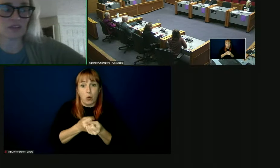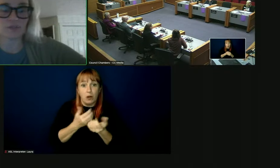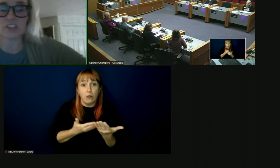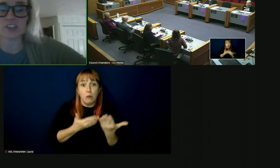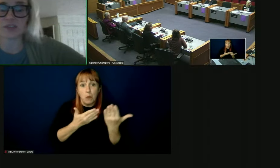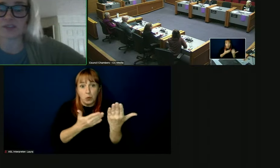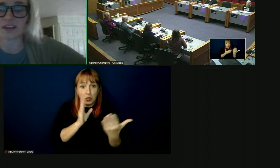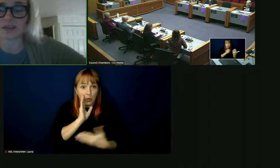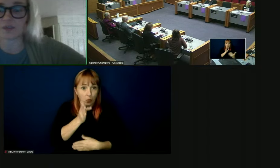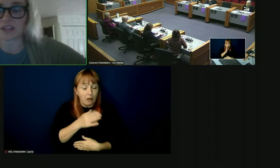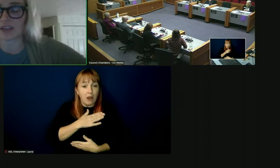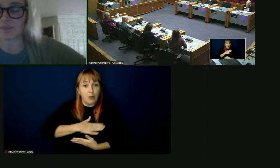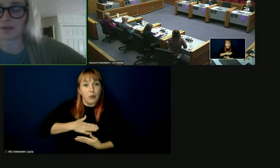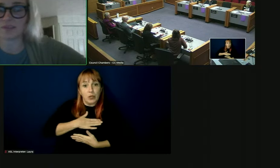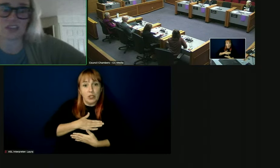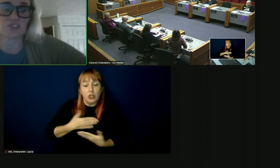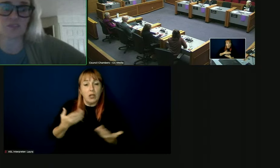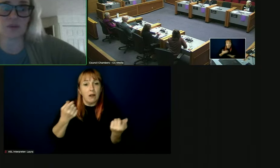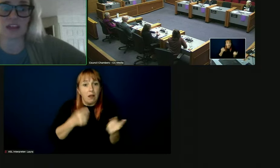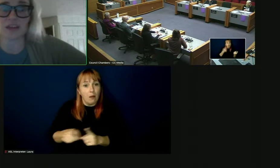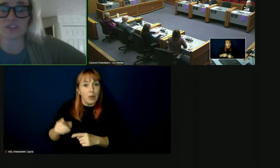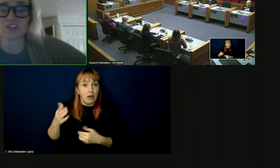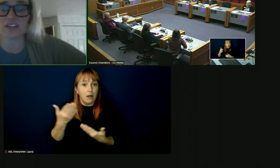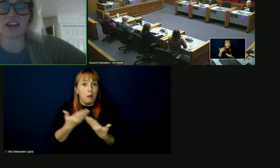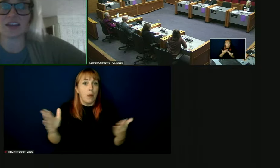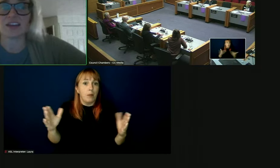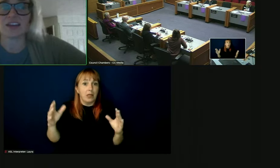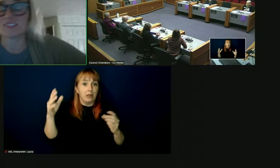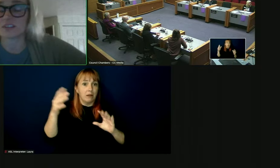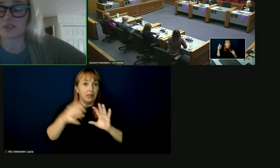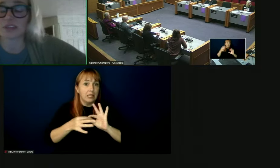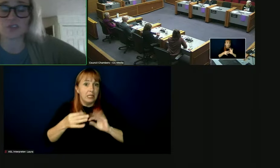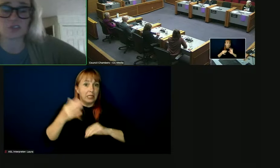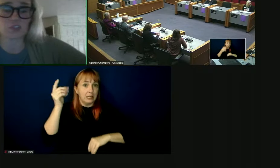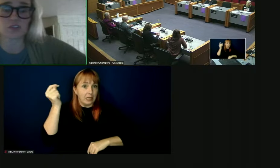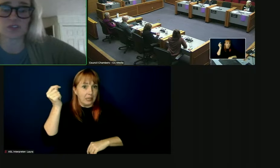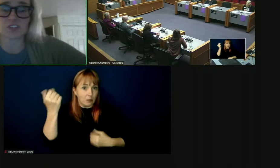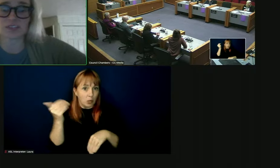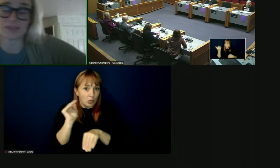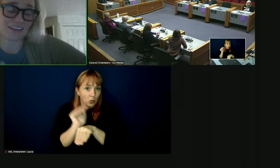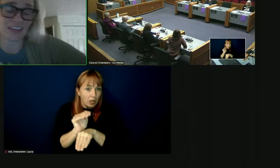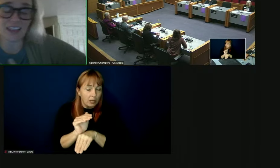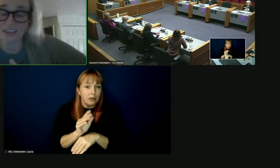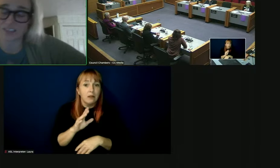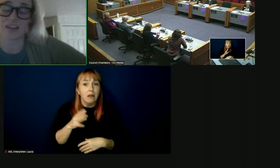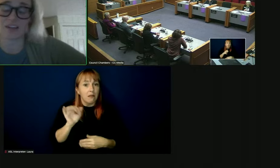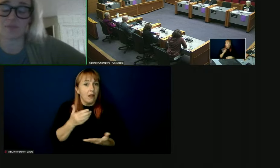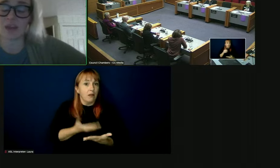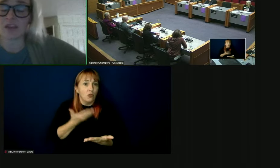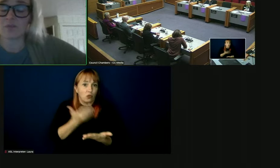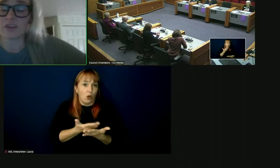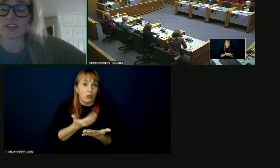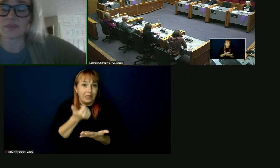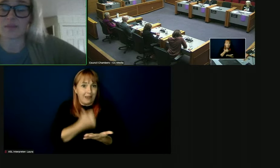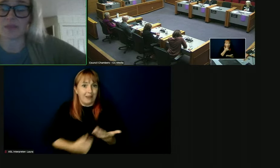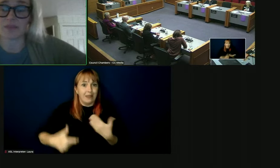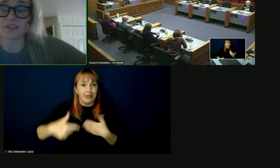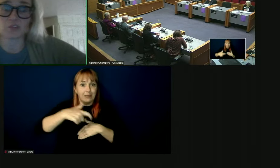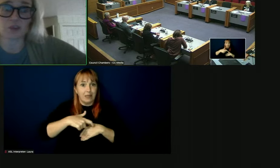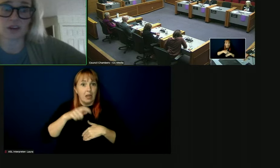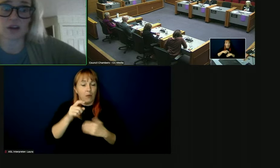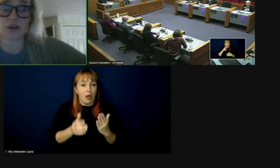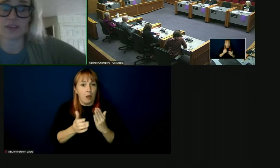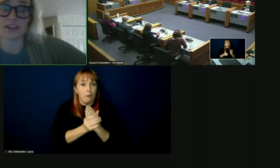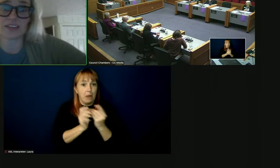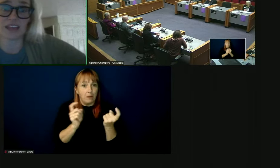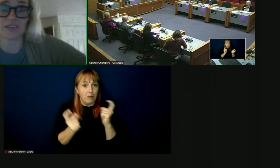I really appreciate the fact that we had public testimony on this tonight. This definitely goes to show that any time we need to make amendments